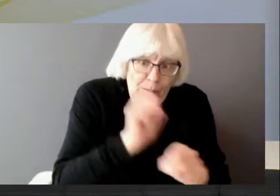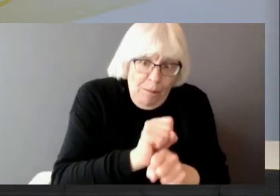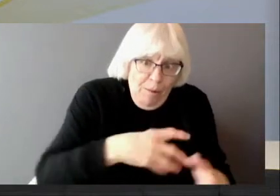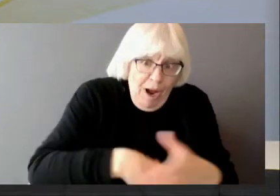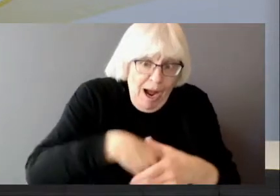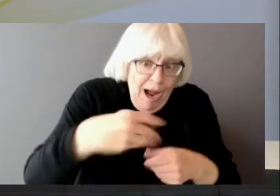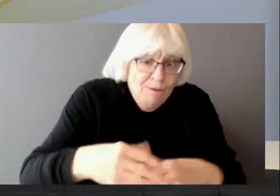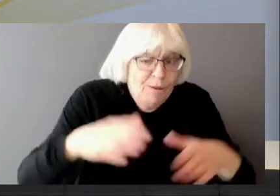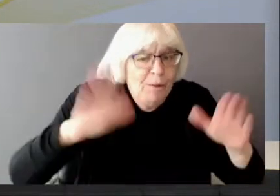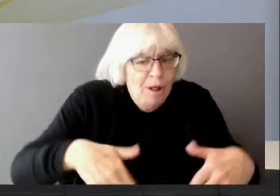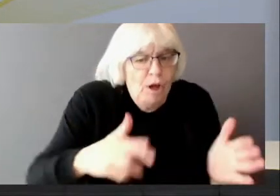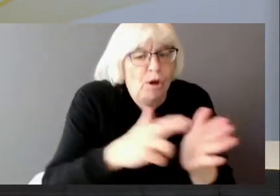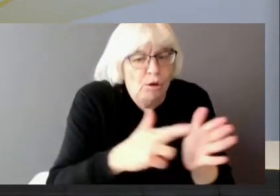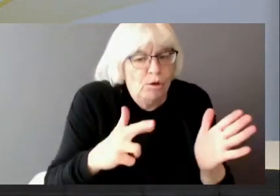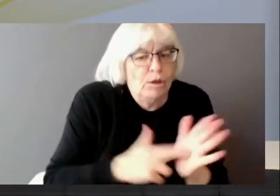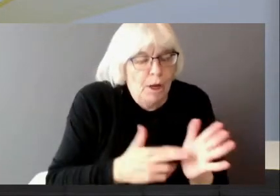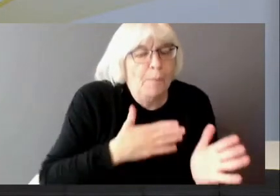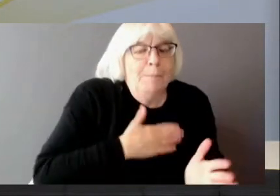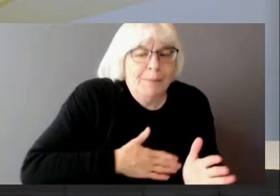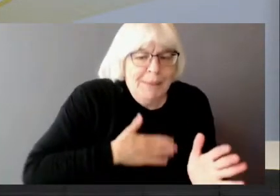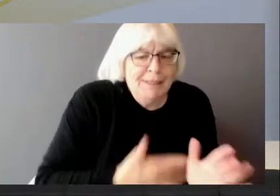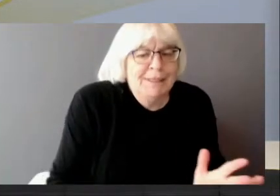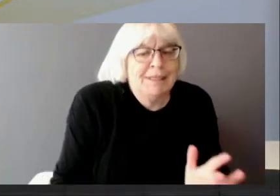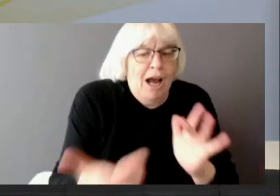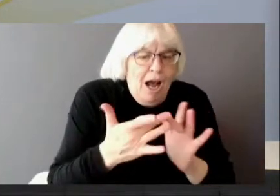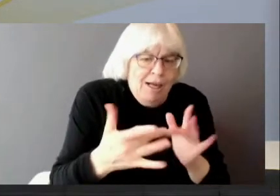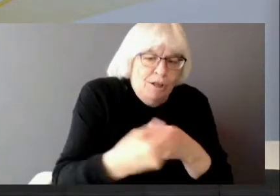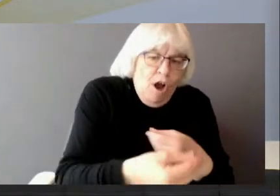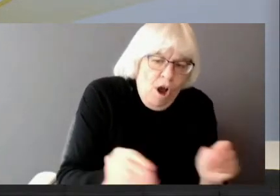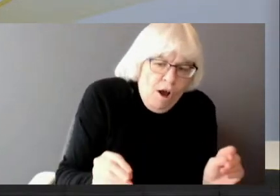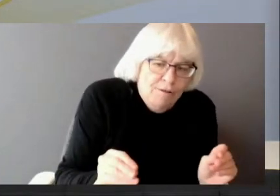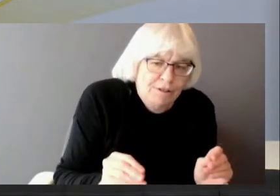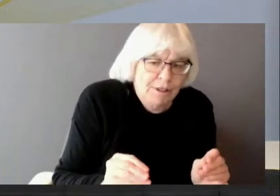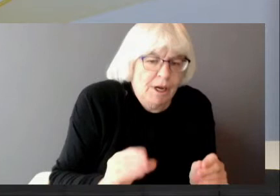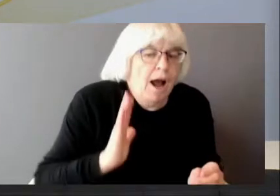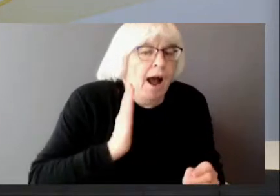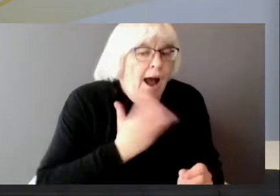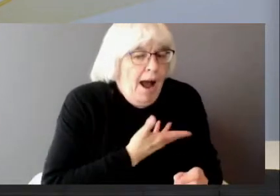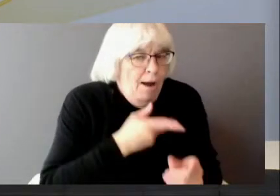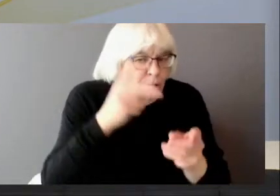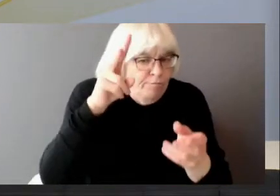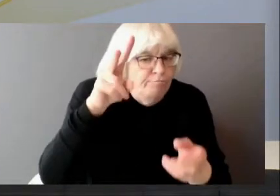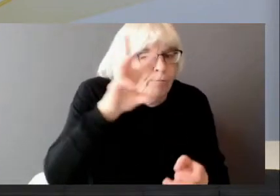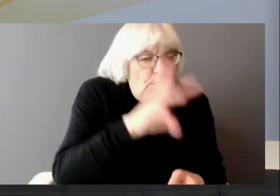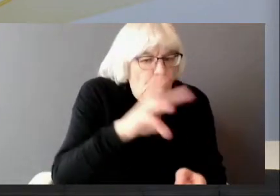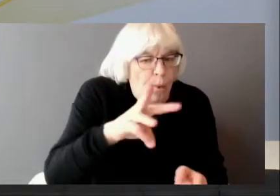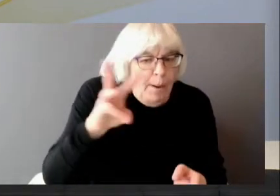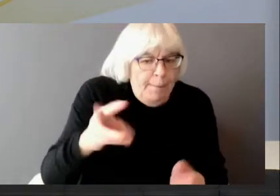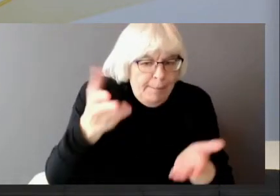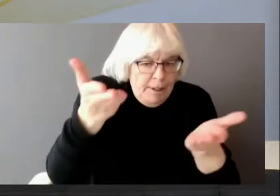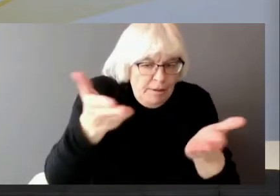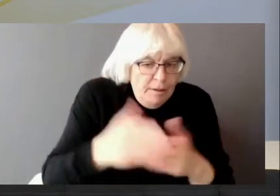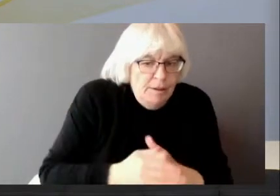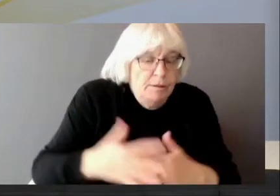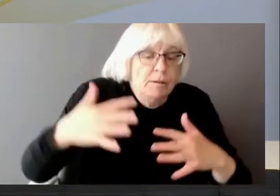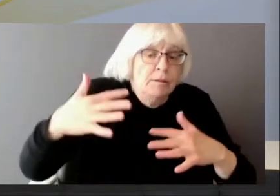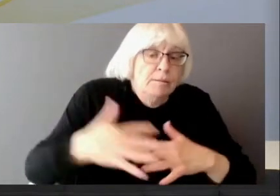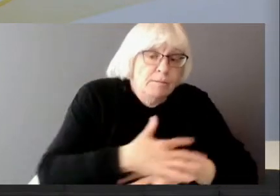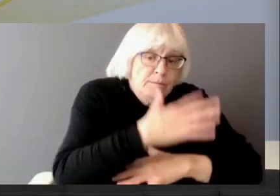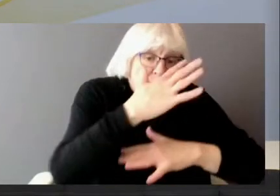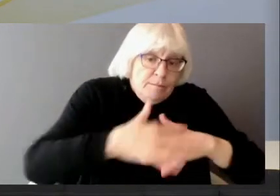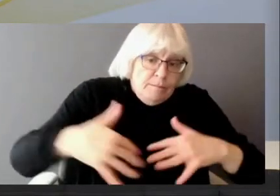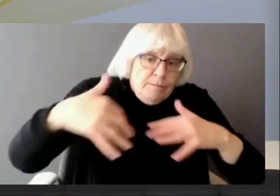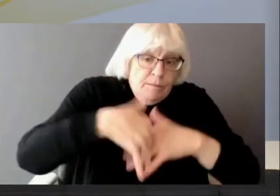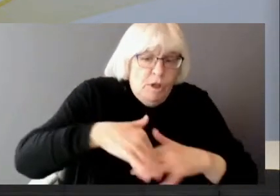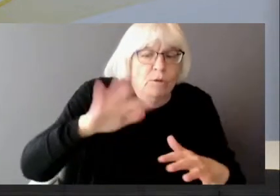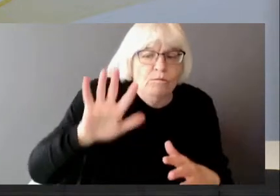website. Community health nurses in Abequit and Lennox Island First Nations will start their immunization clinics late this month and